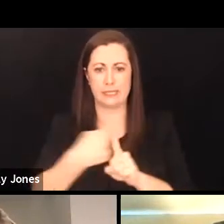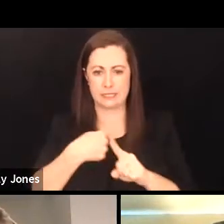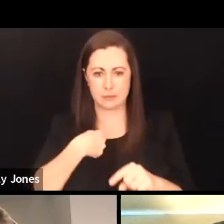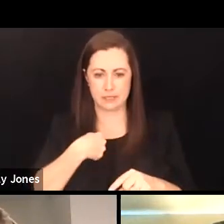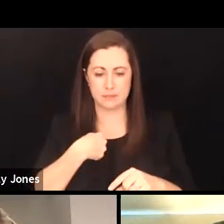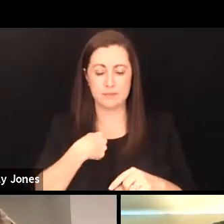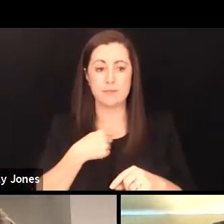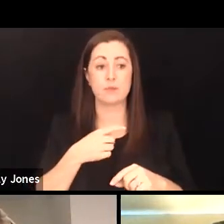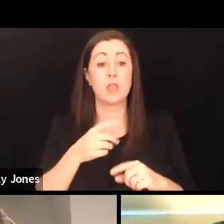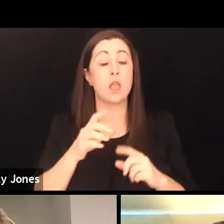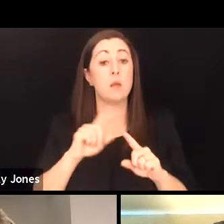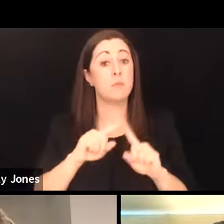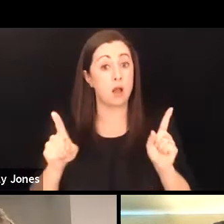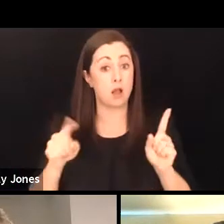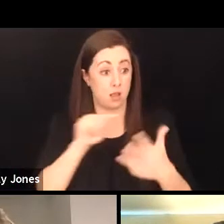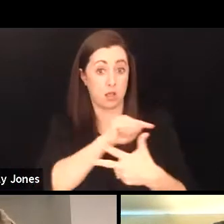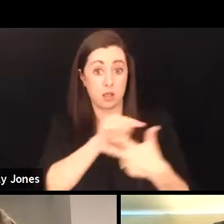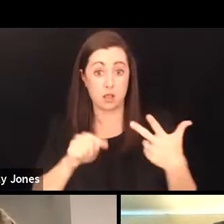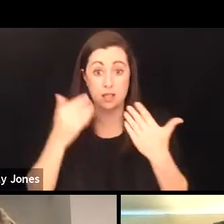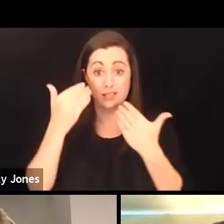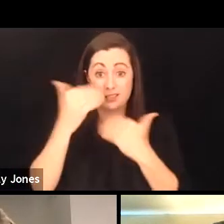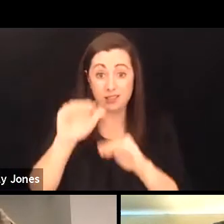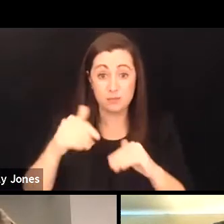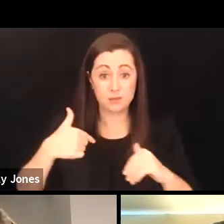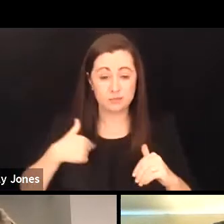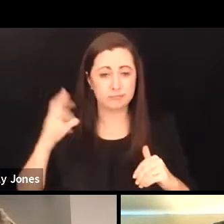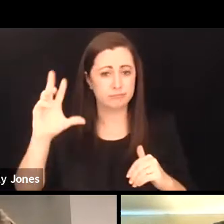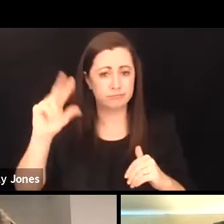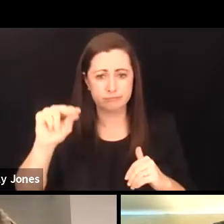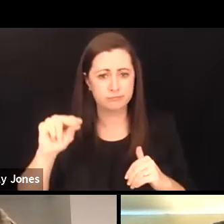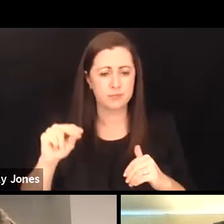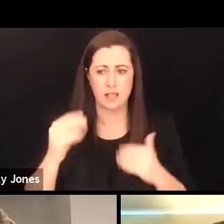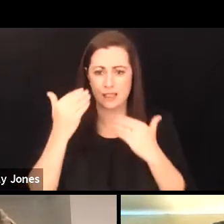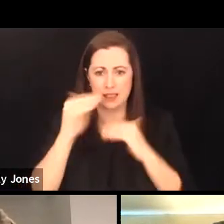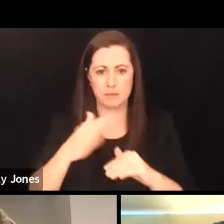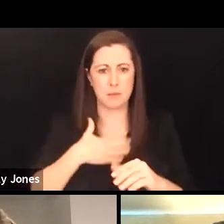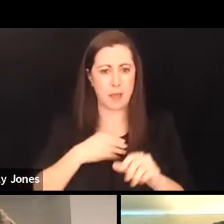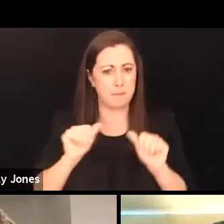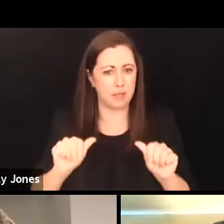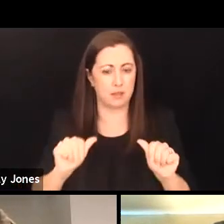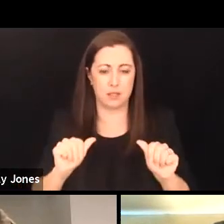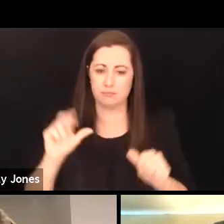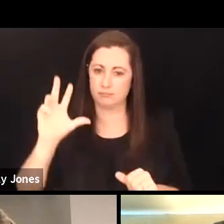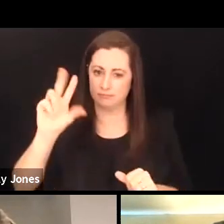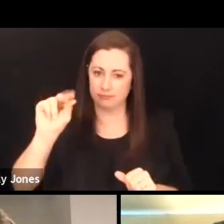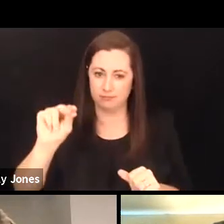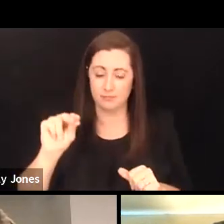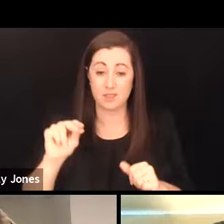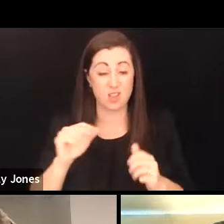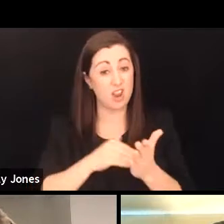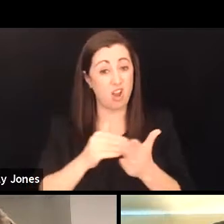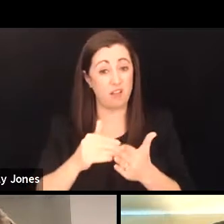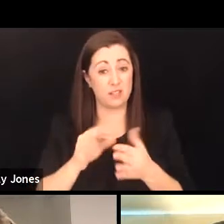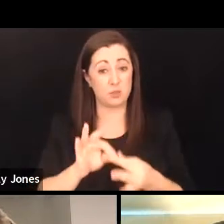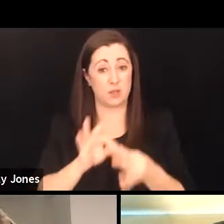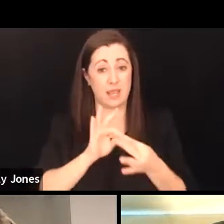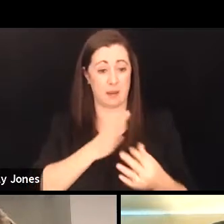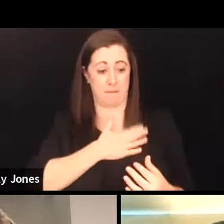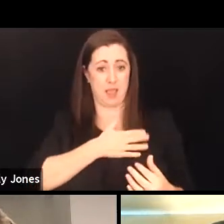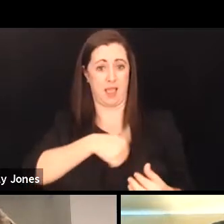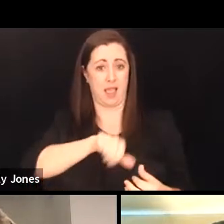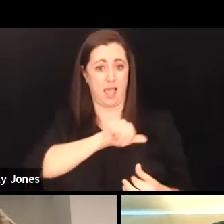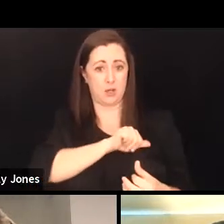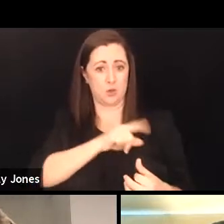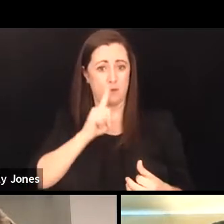to limit what I can do and what I'm capable of doing. A lot of this has to do with my attitude toward myself, because